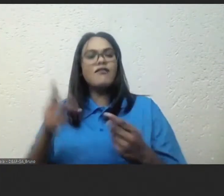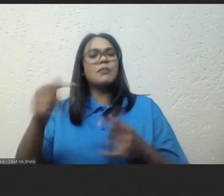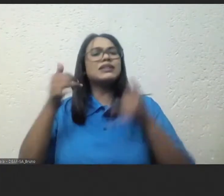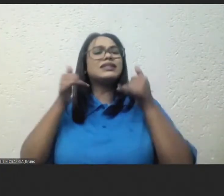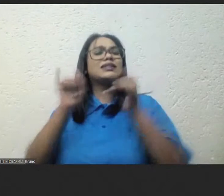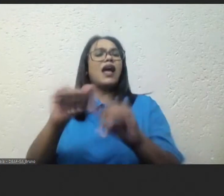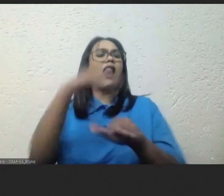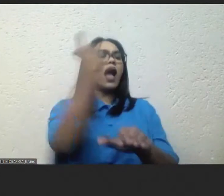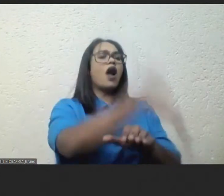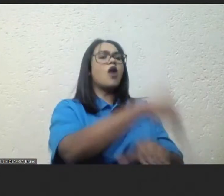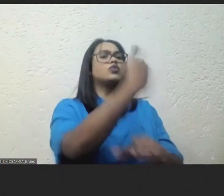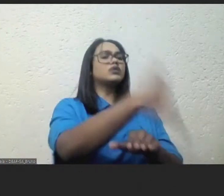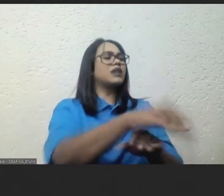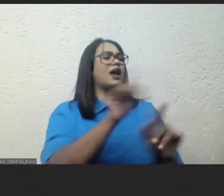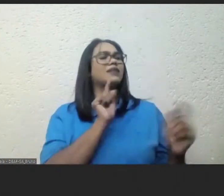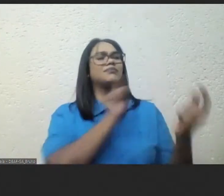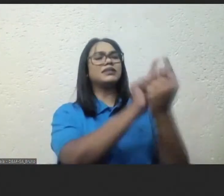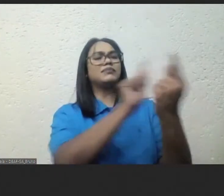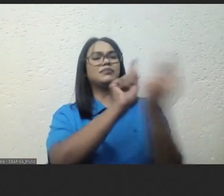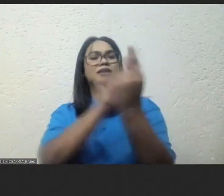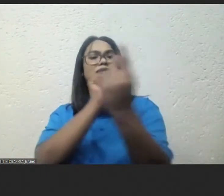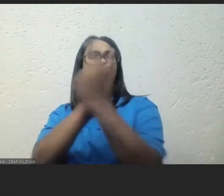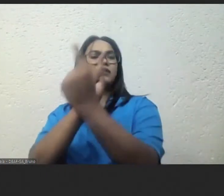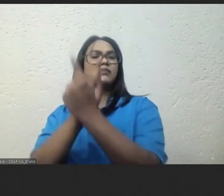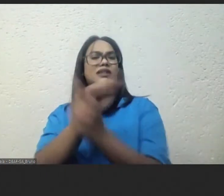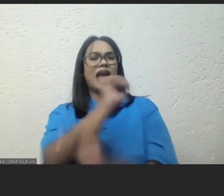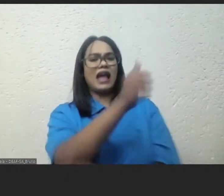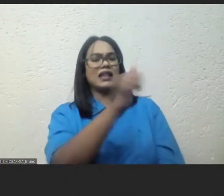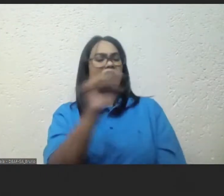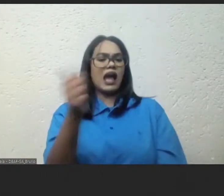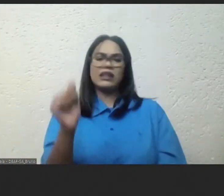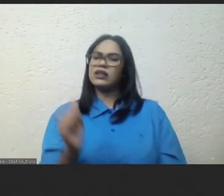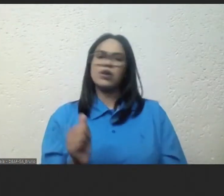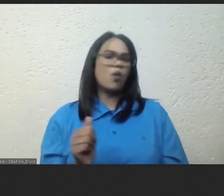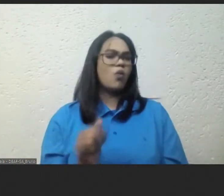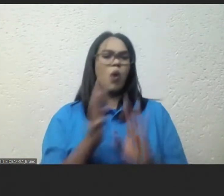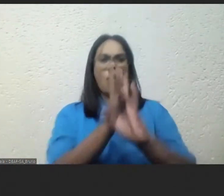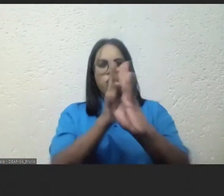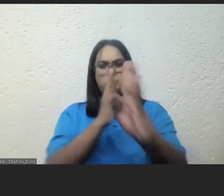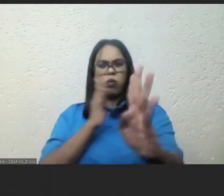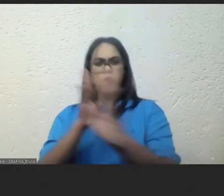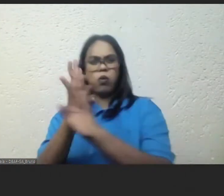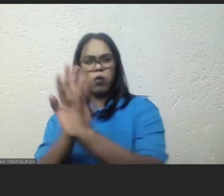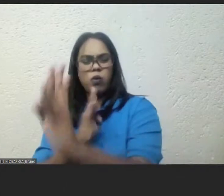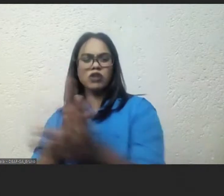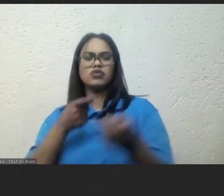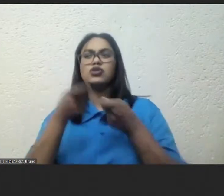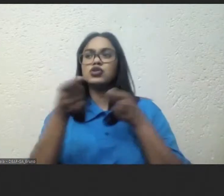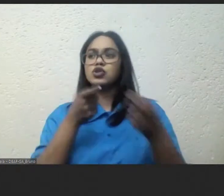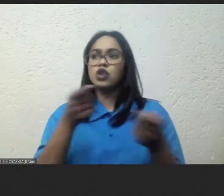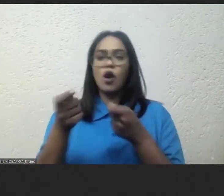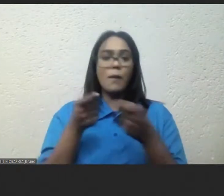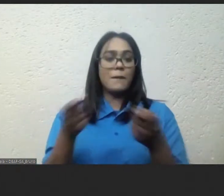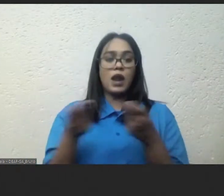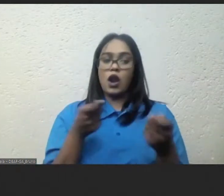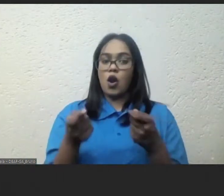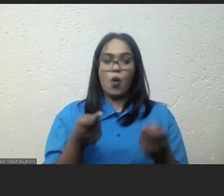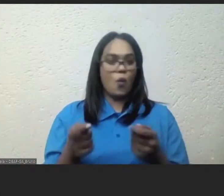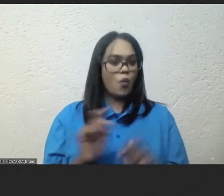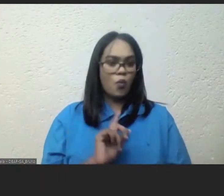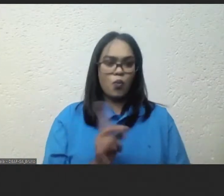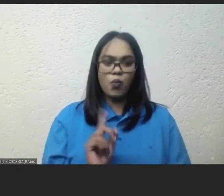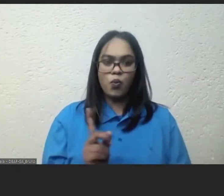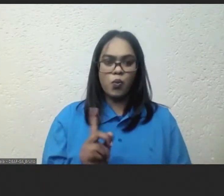really, all of us, condemn that and advise people that the norm is very clear. When